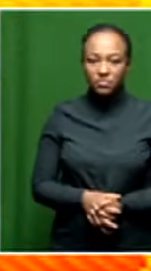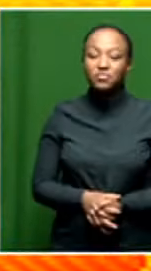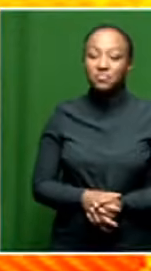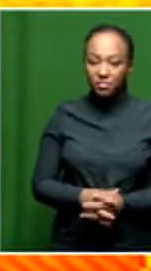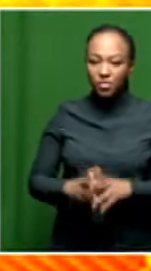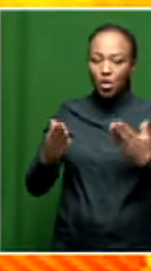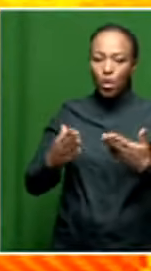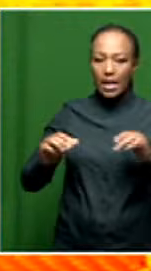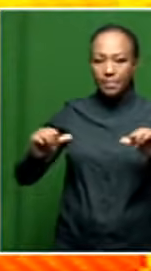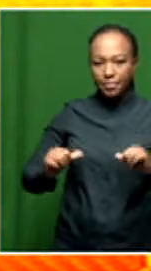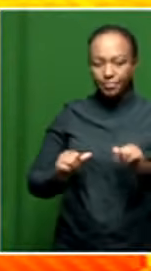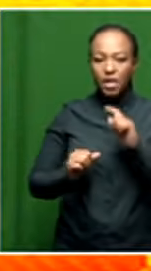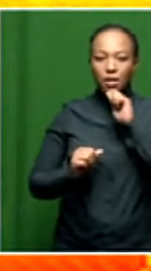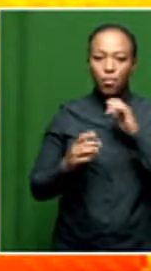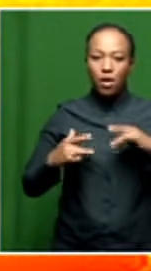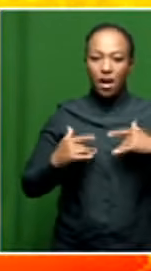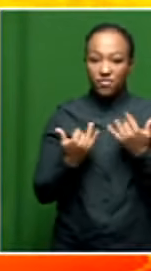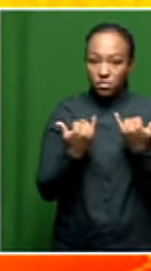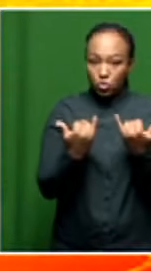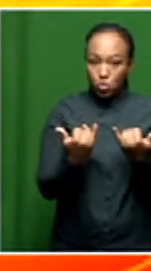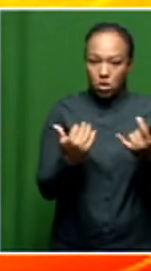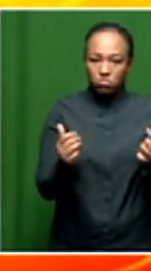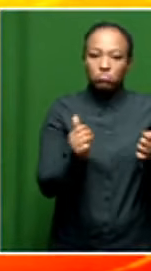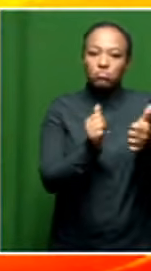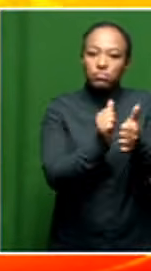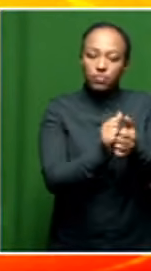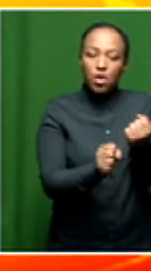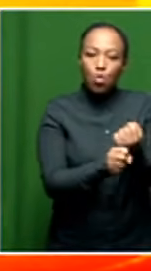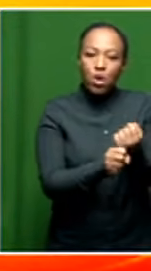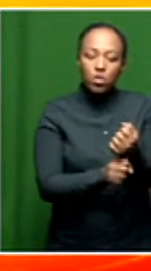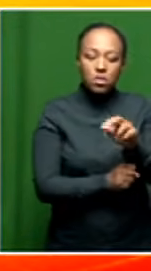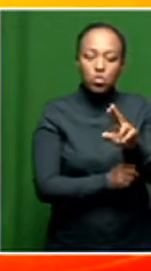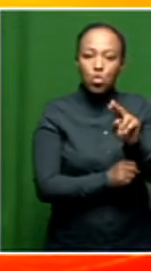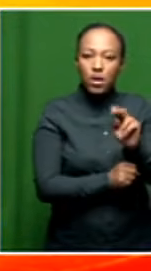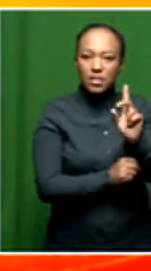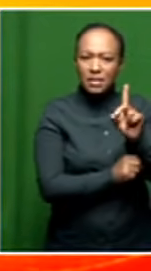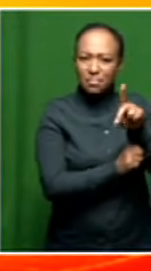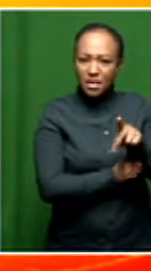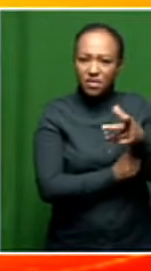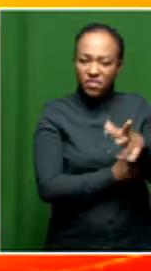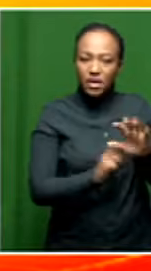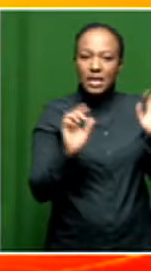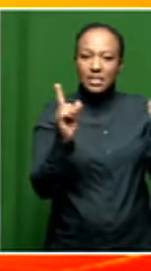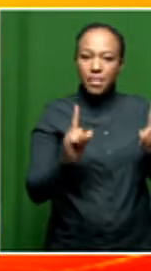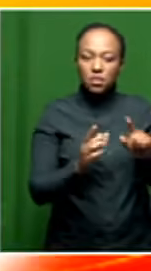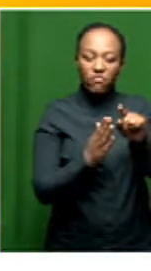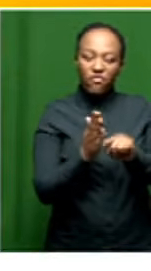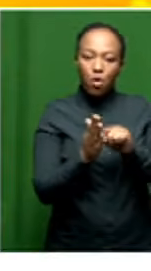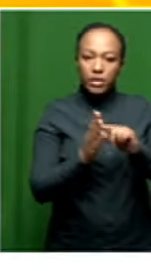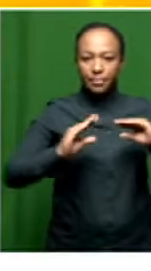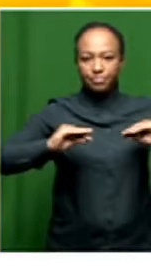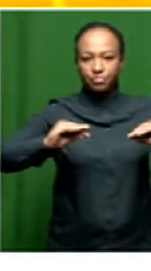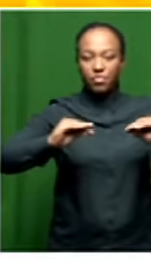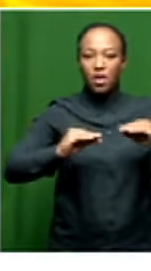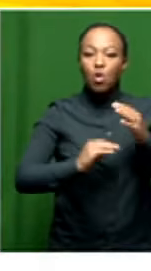And welcome back. Now, Morning Live today, in partnership with the UNDP, is hosting a special voter education outside